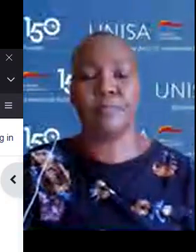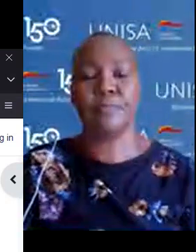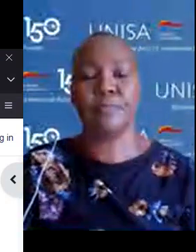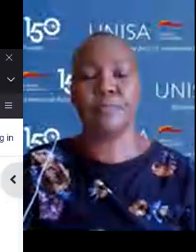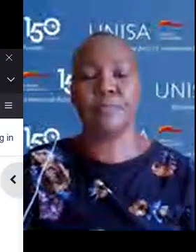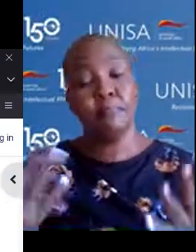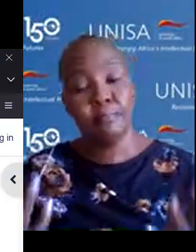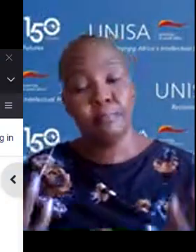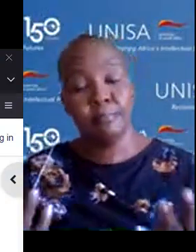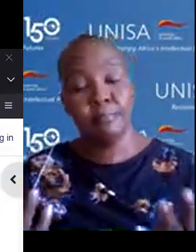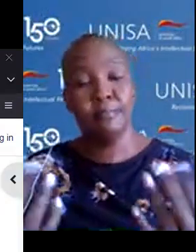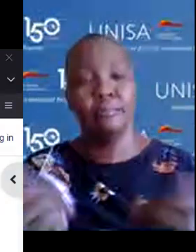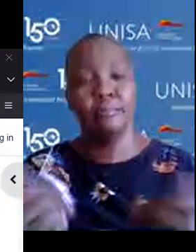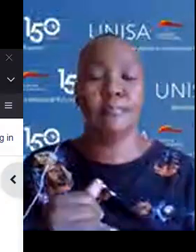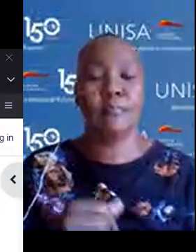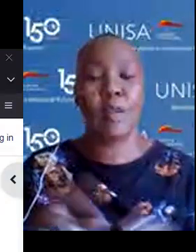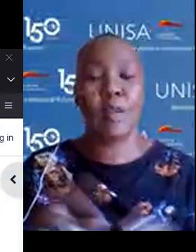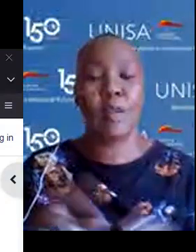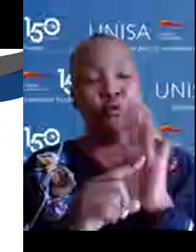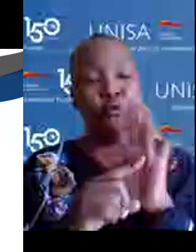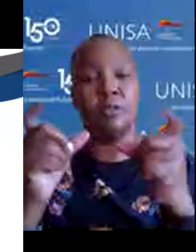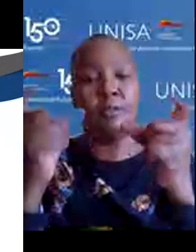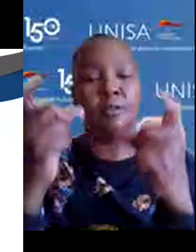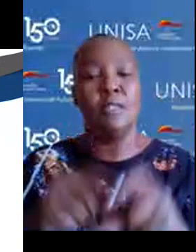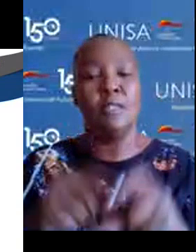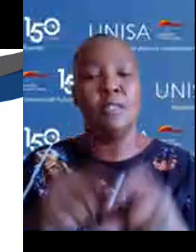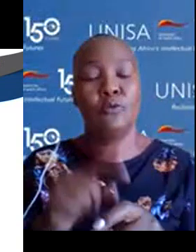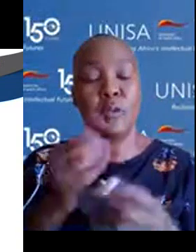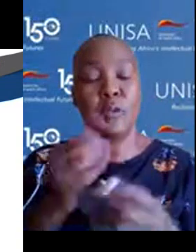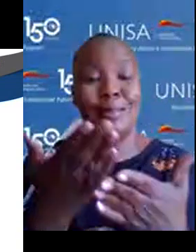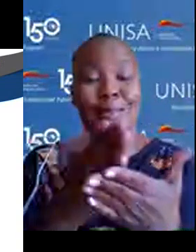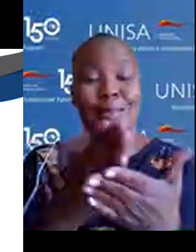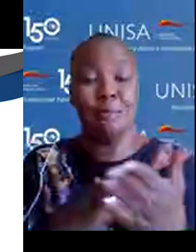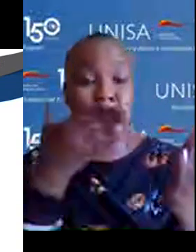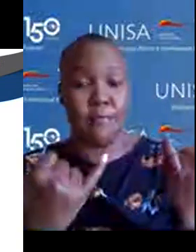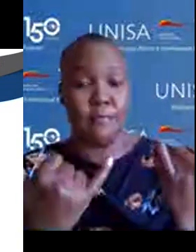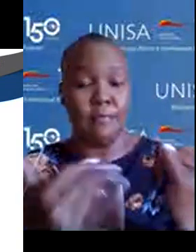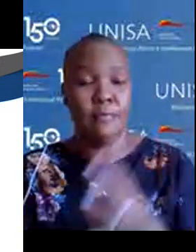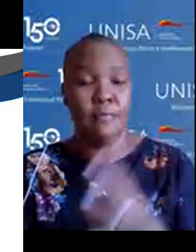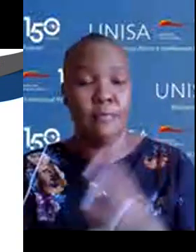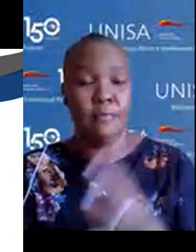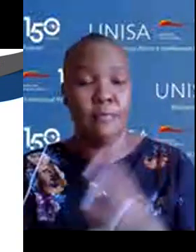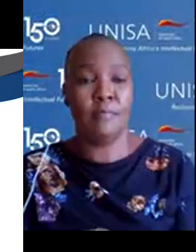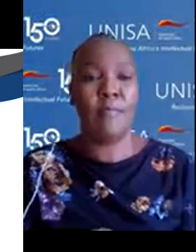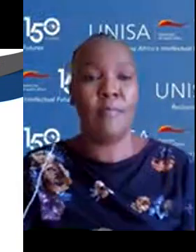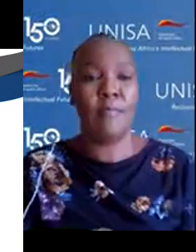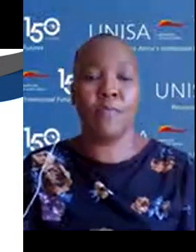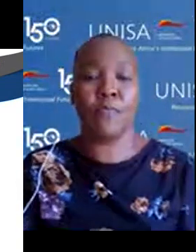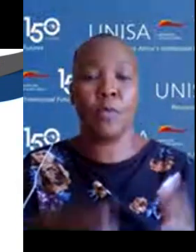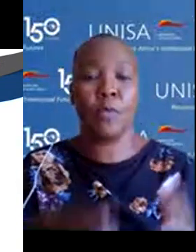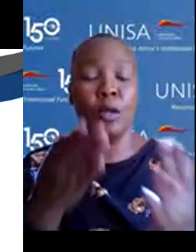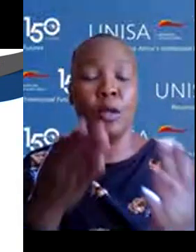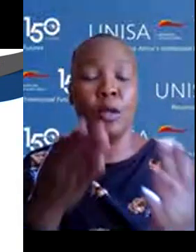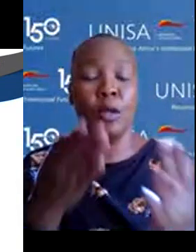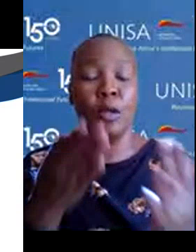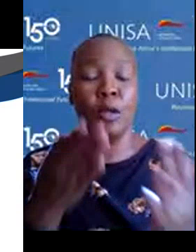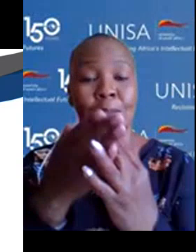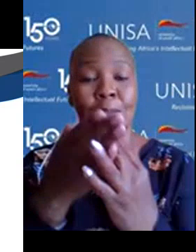just to show you quickly, if you're on this page, to log in, at the